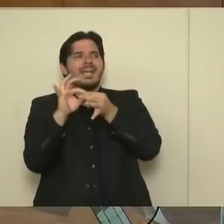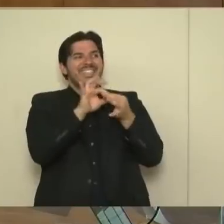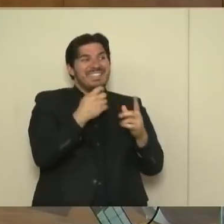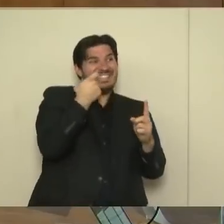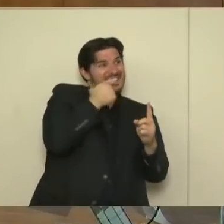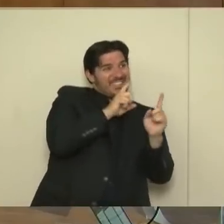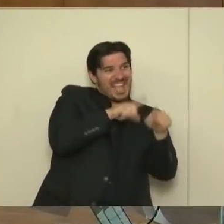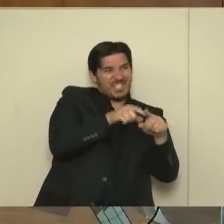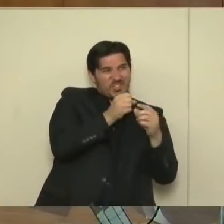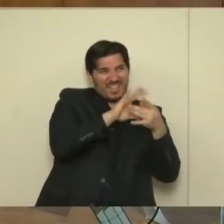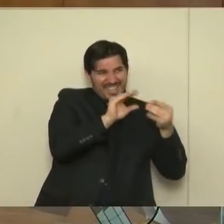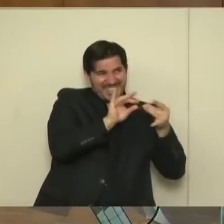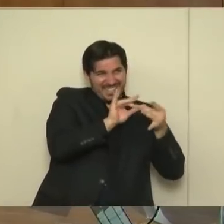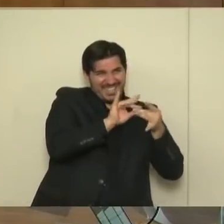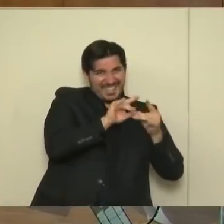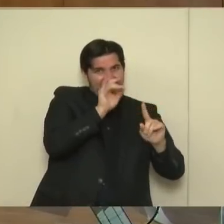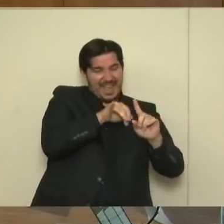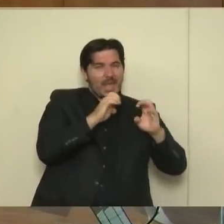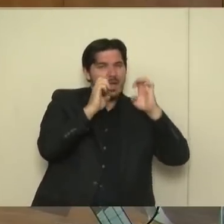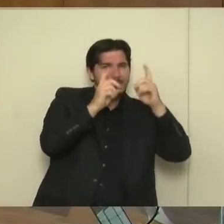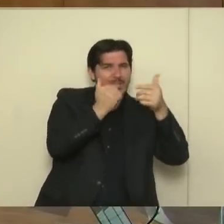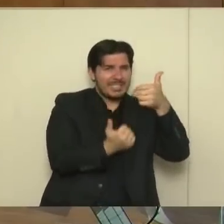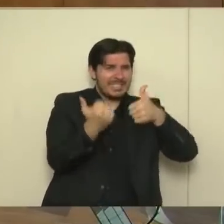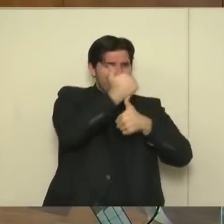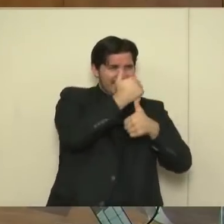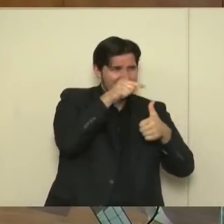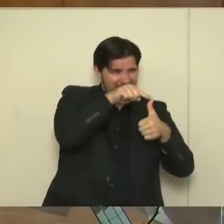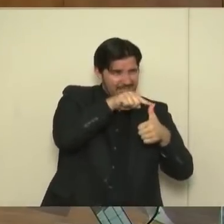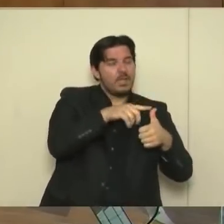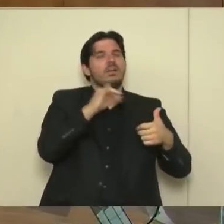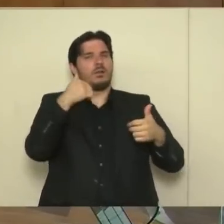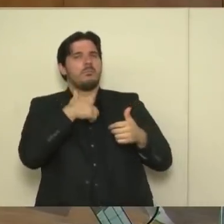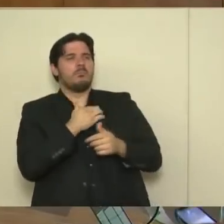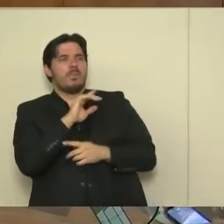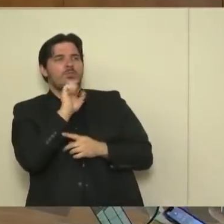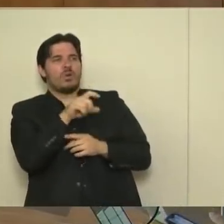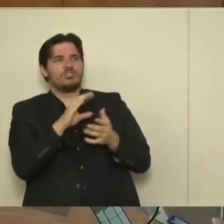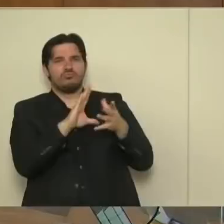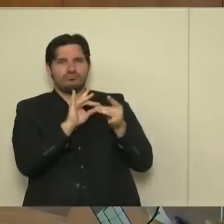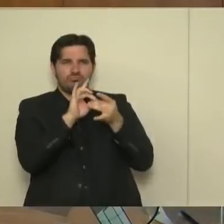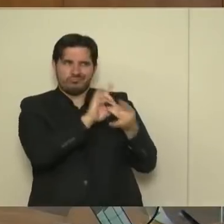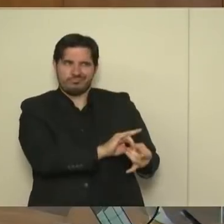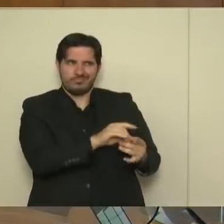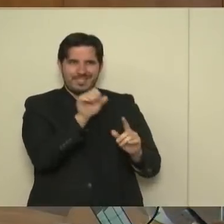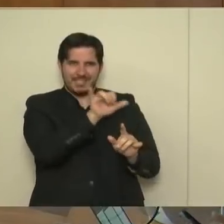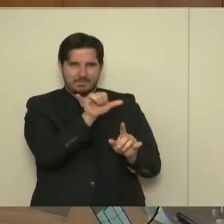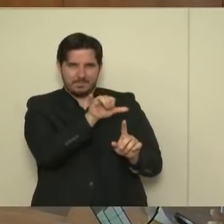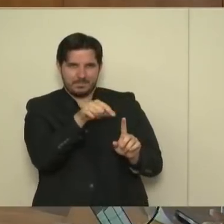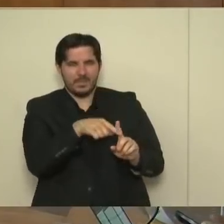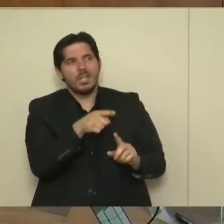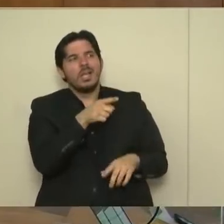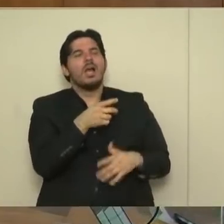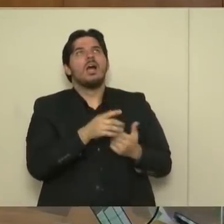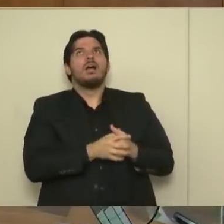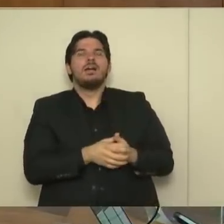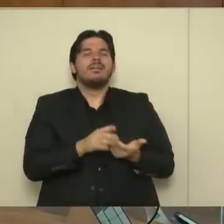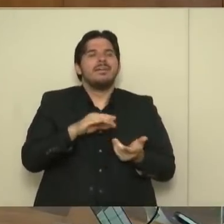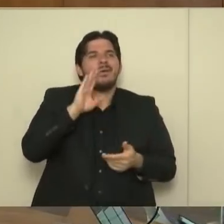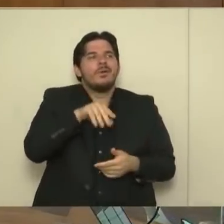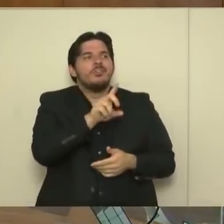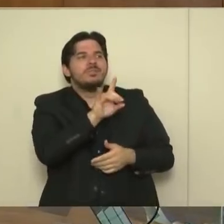just answered when you talked about education being the priority, when we talk about the next steps. You did tease a little bit about